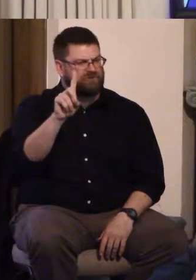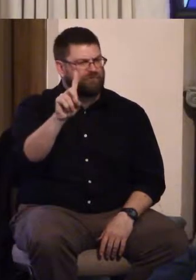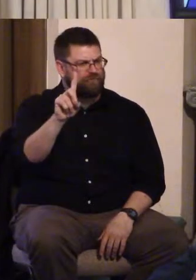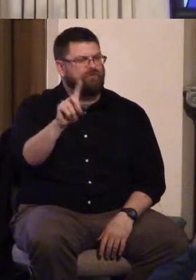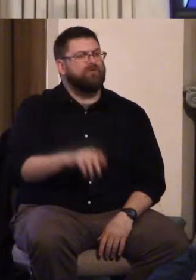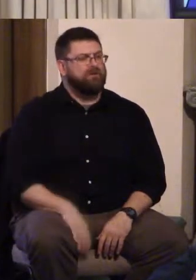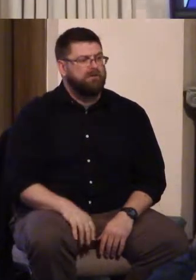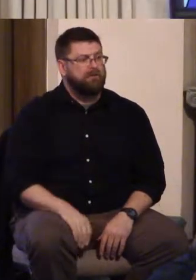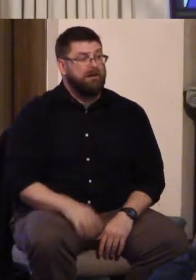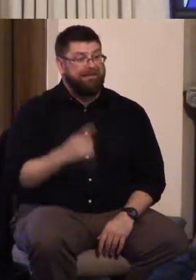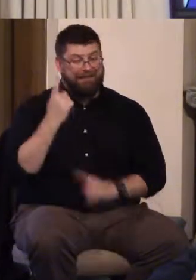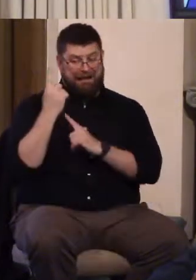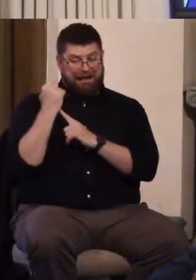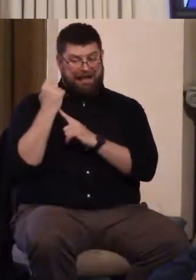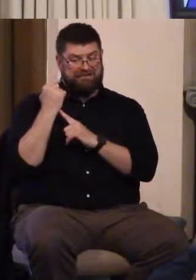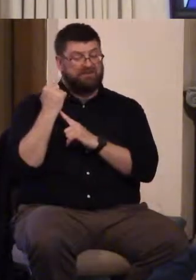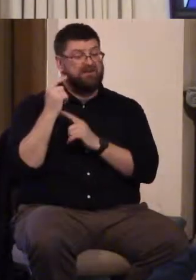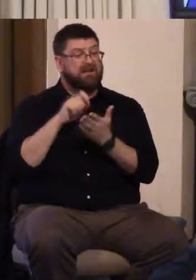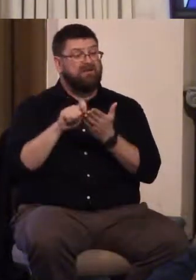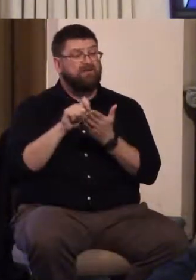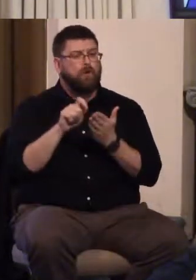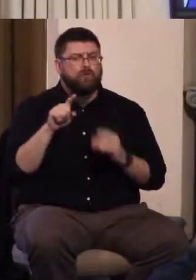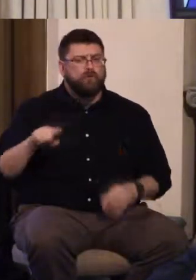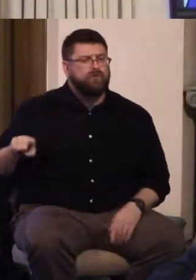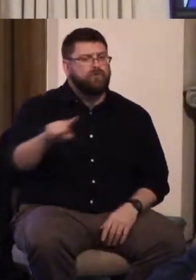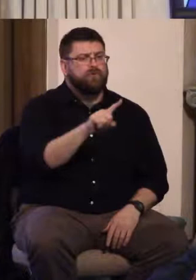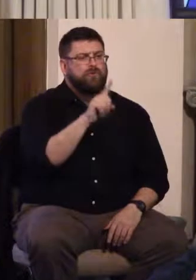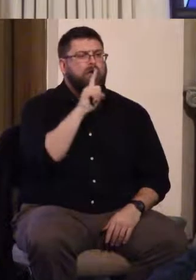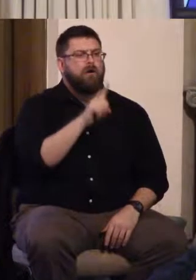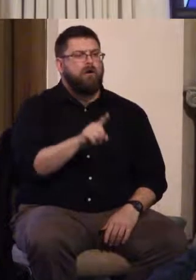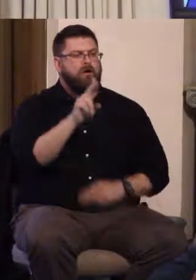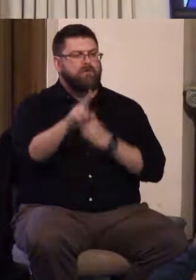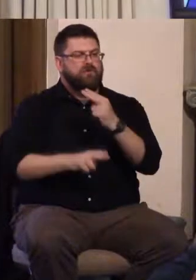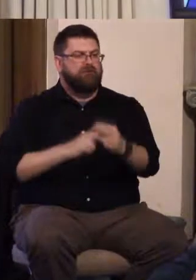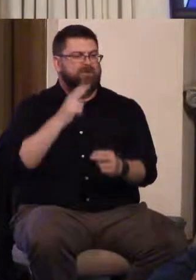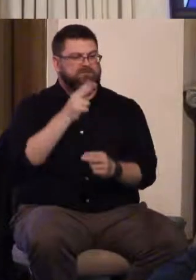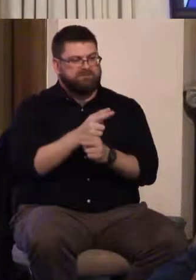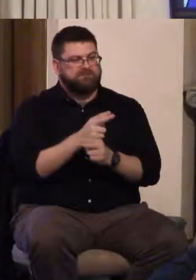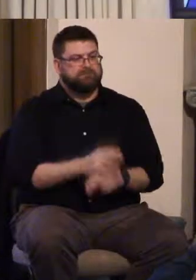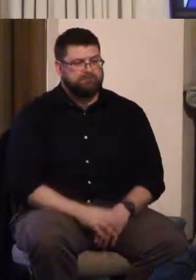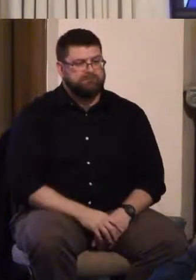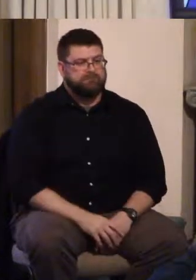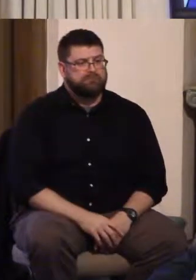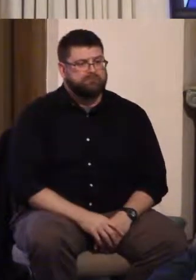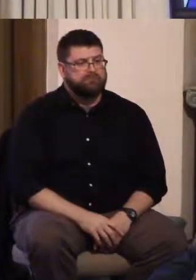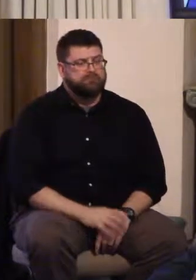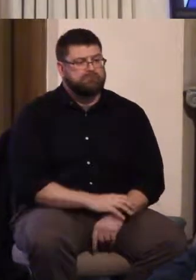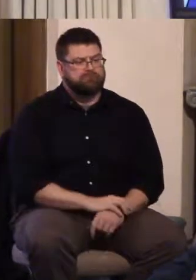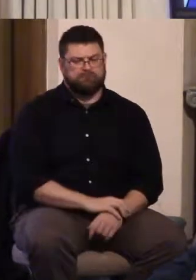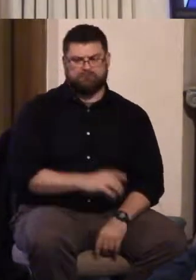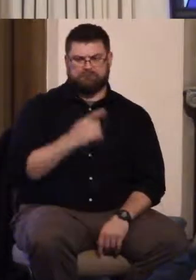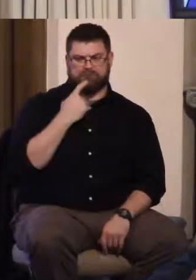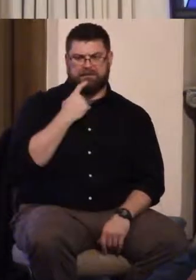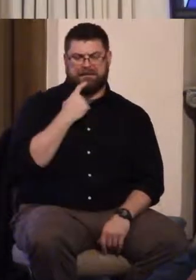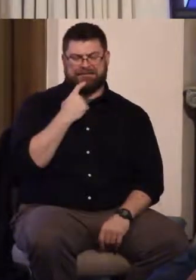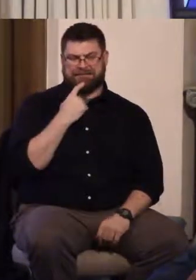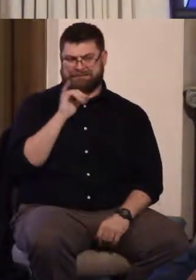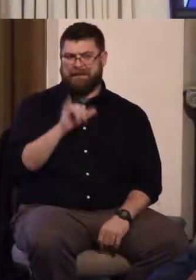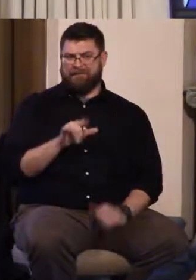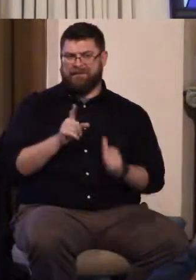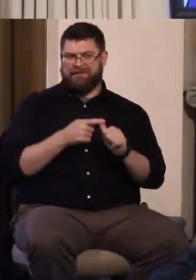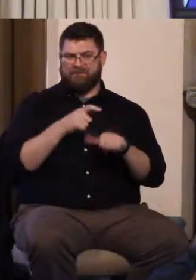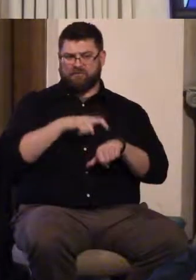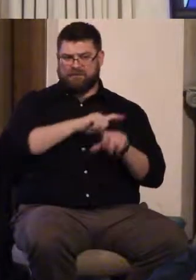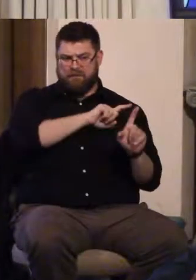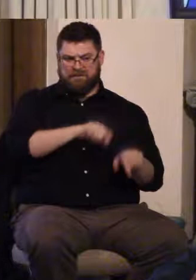And this past year, he writes You Are the Universe. I said that the first time I came to